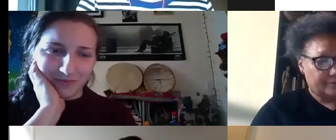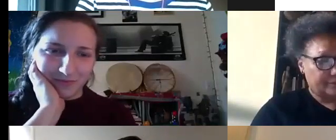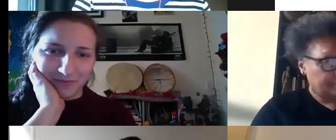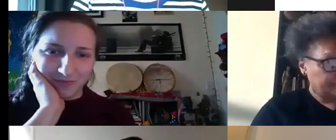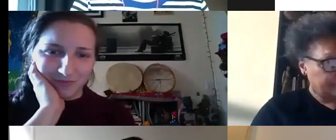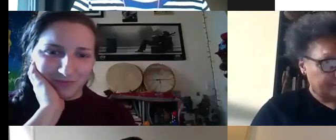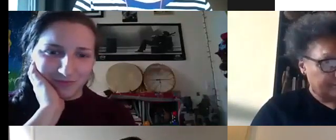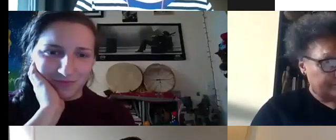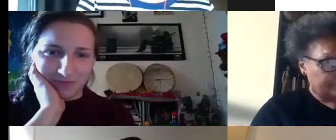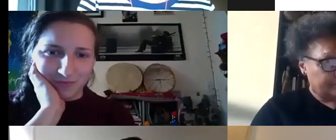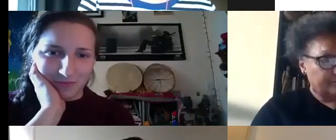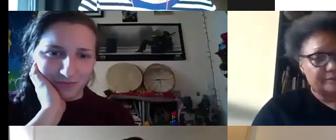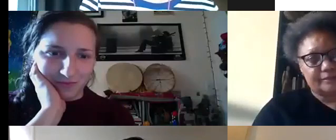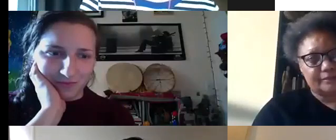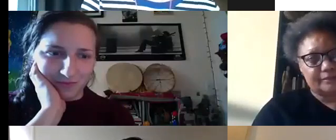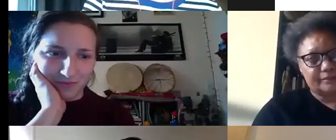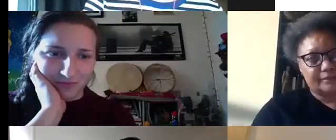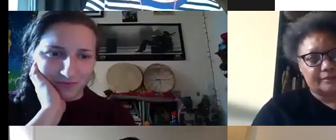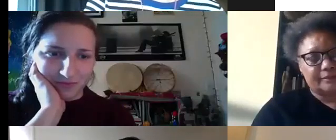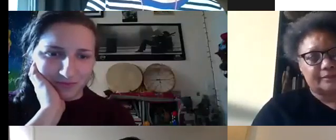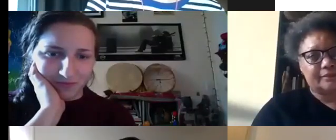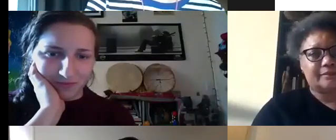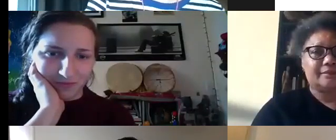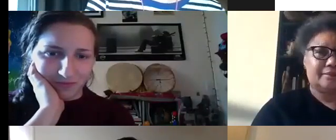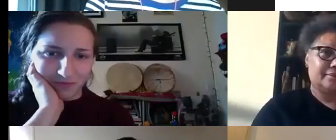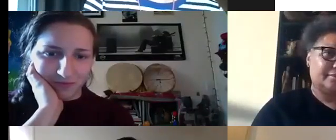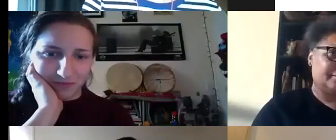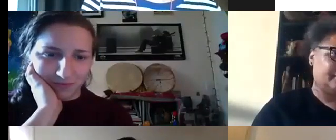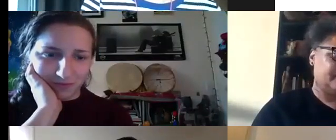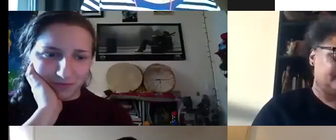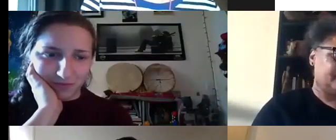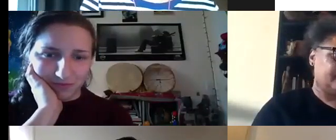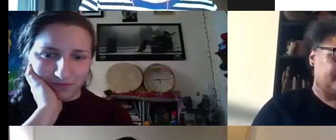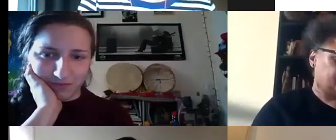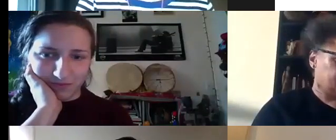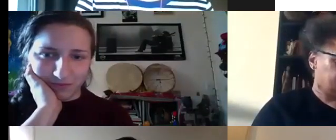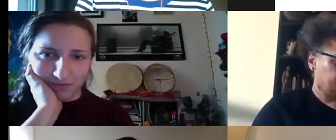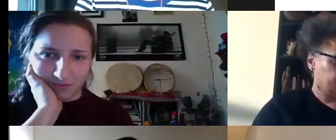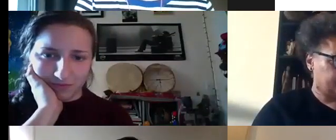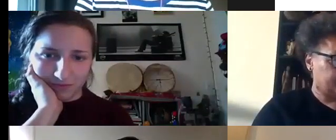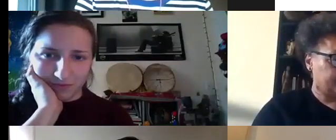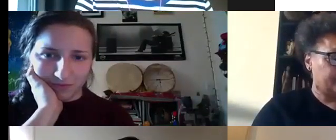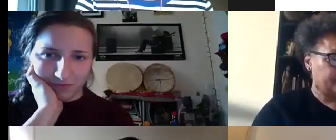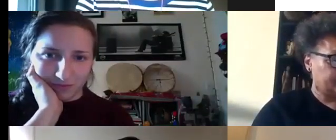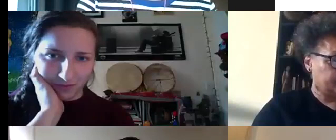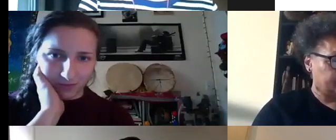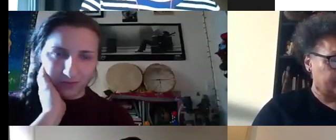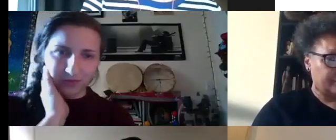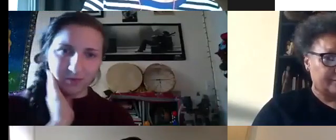performer based in Toronto. Subjects explored in their work include trans